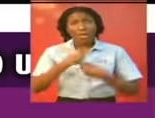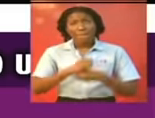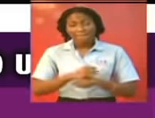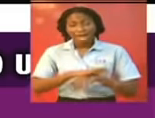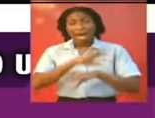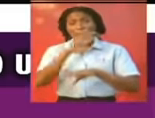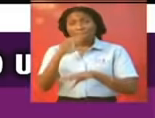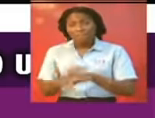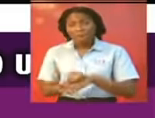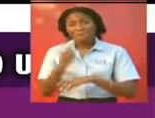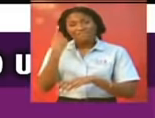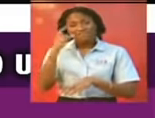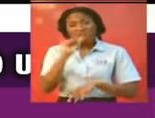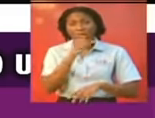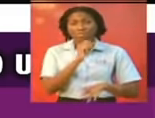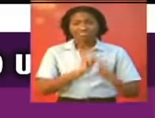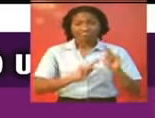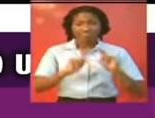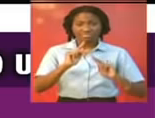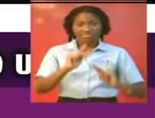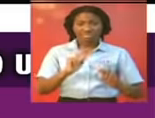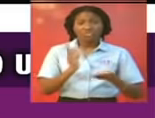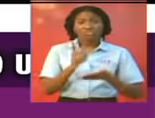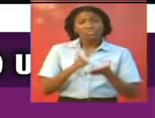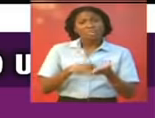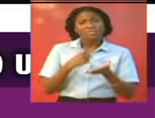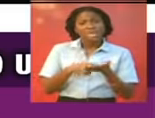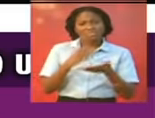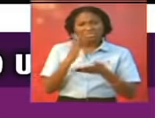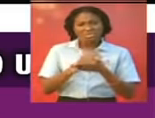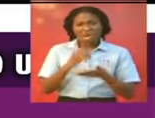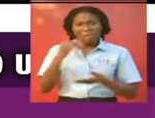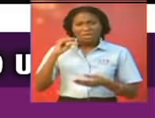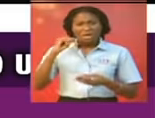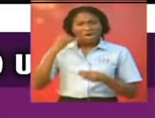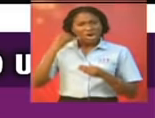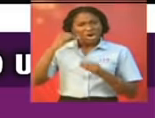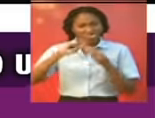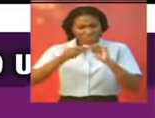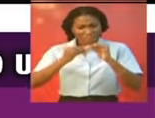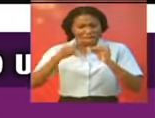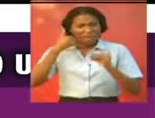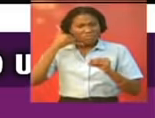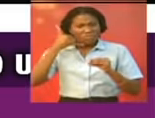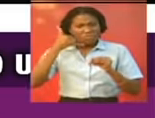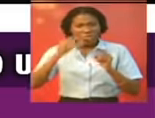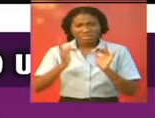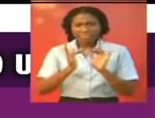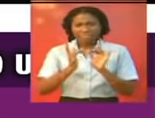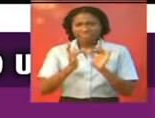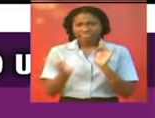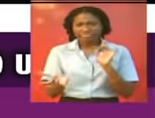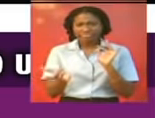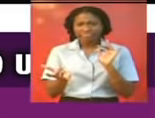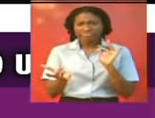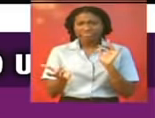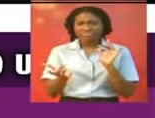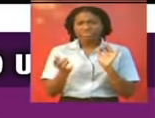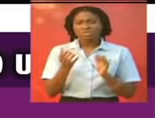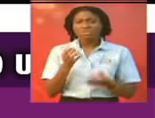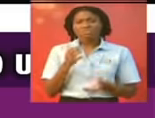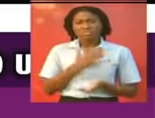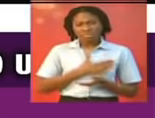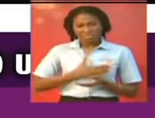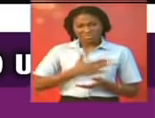elderly. And in some cases, some of the numbers aren't even online. So if we can have a listing of all